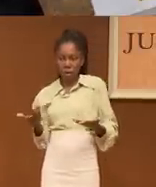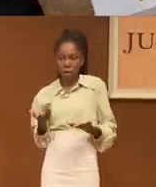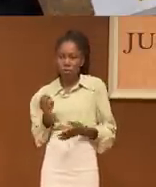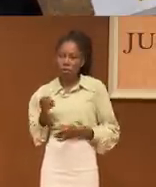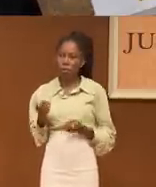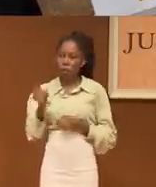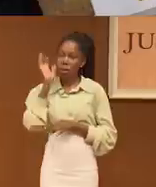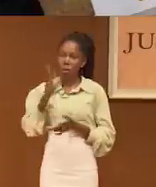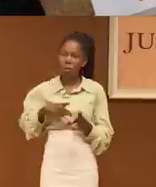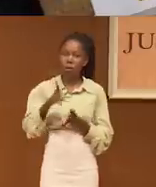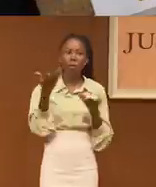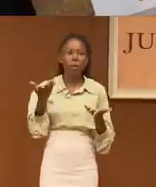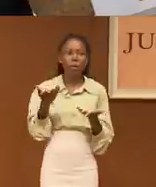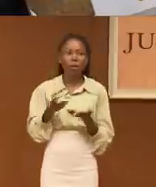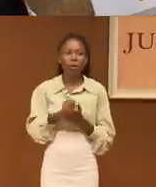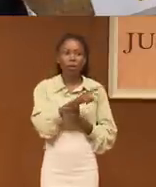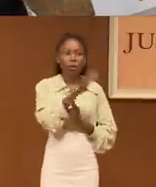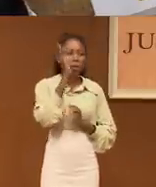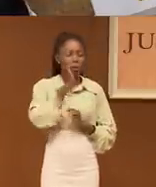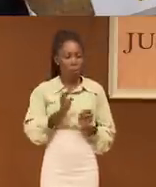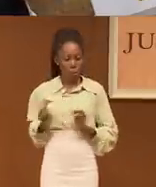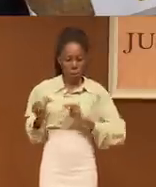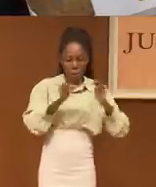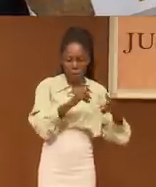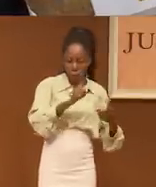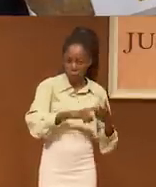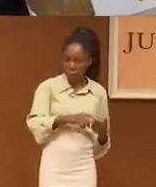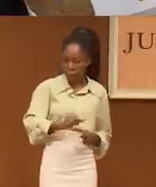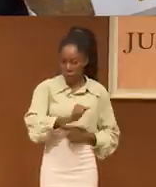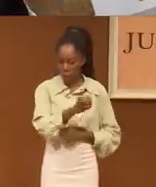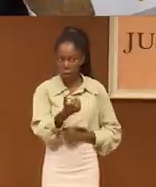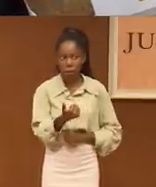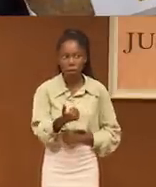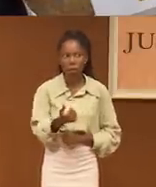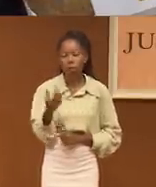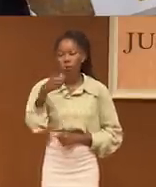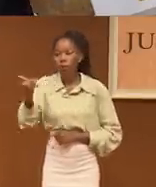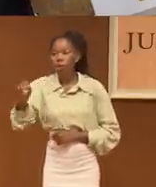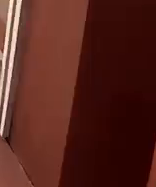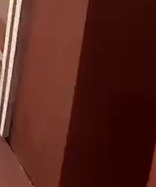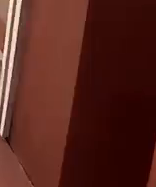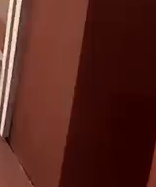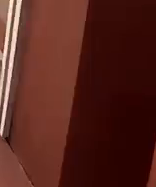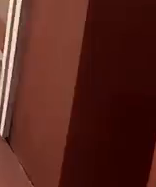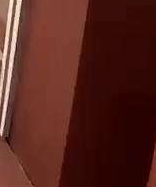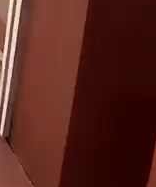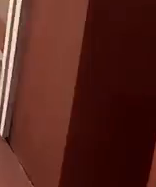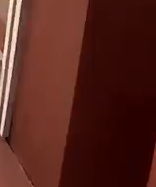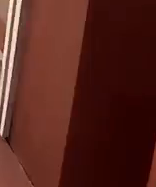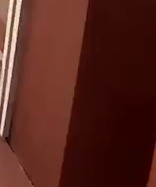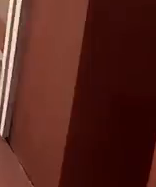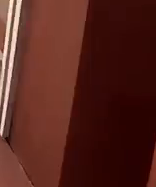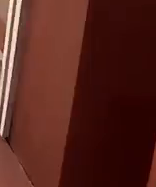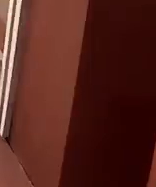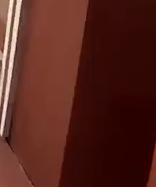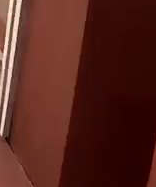paying that? Then after that, I would have moved to the second leg of the vacation of the premises. So how much is it? How